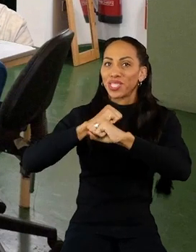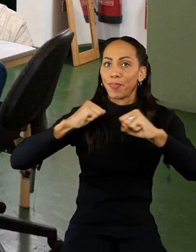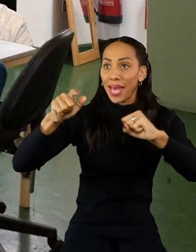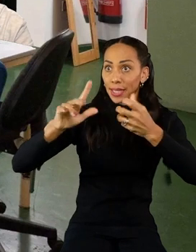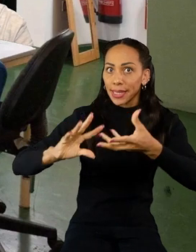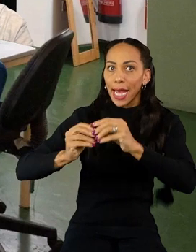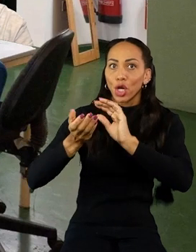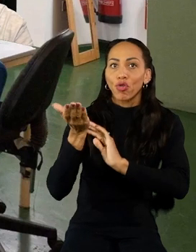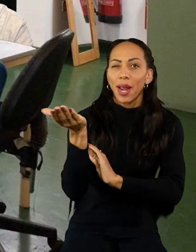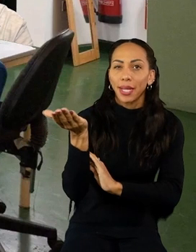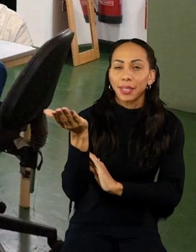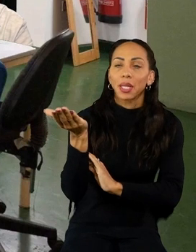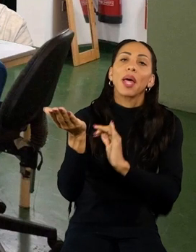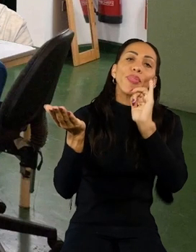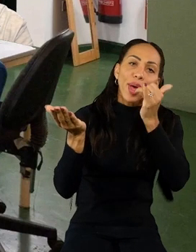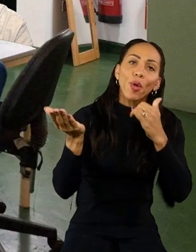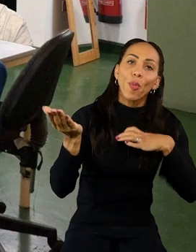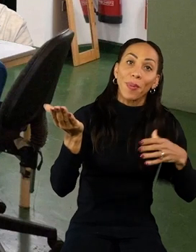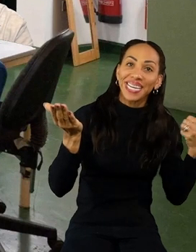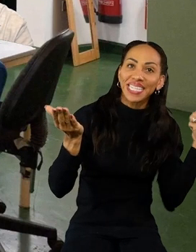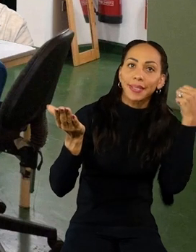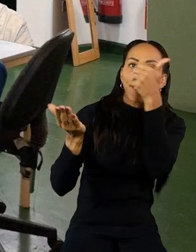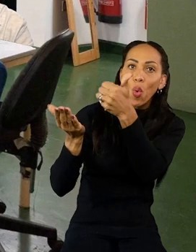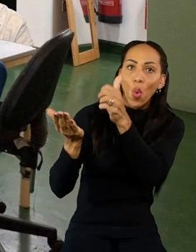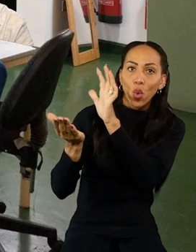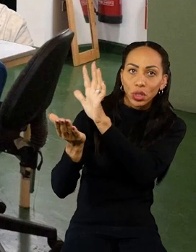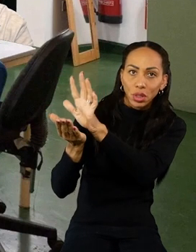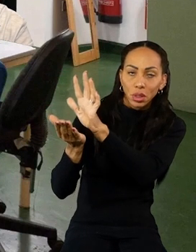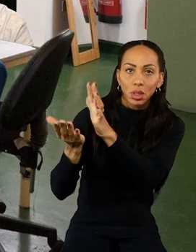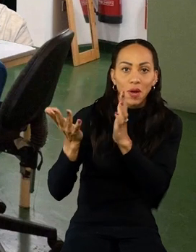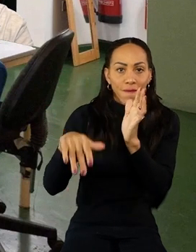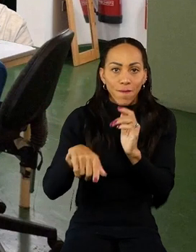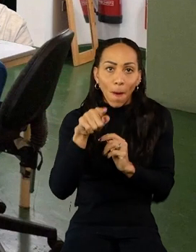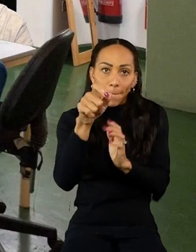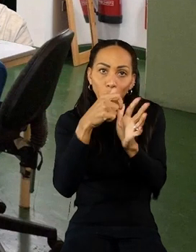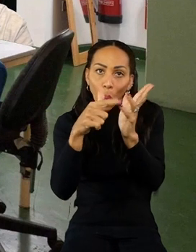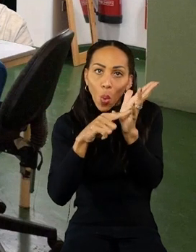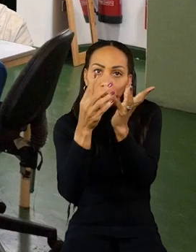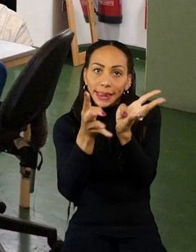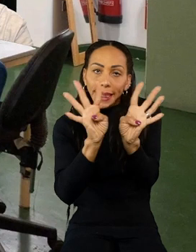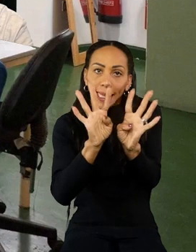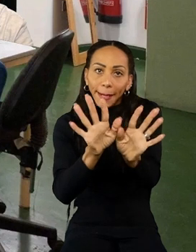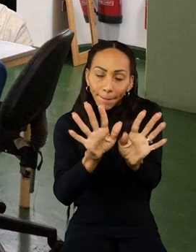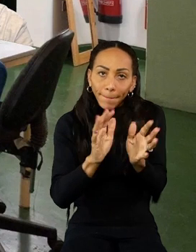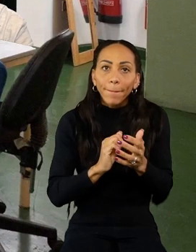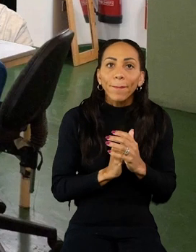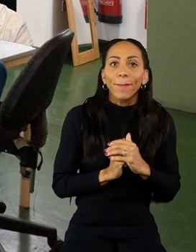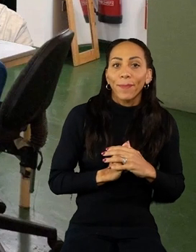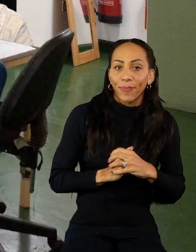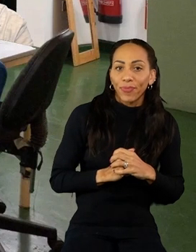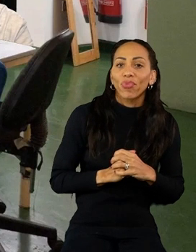for creating the visual space, but they probably will need support